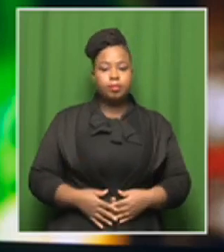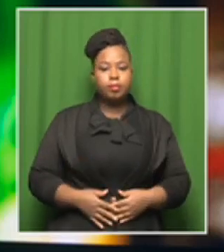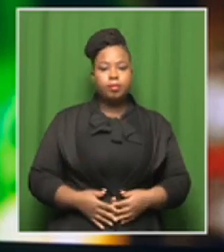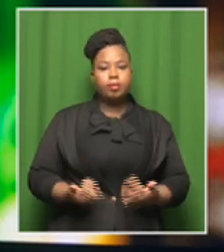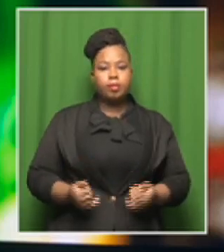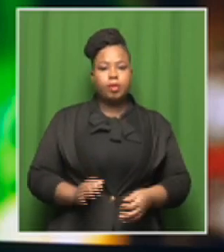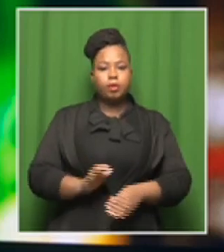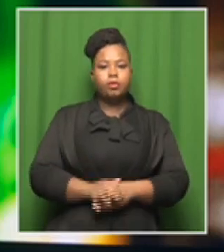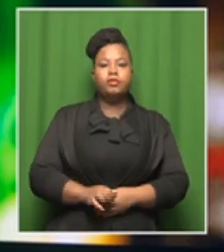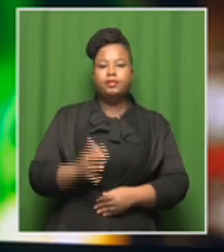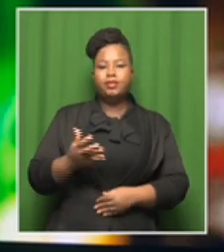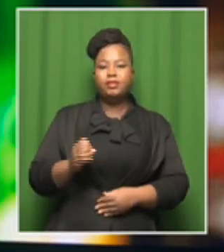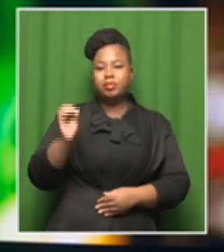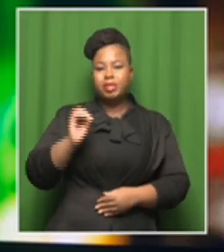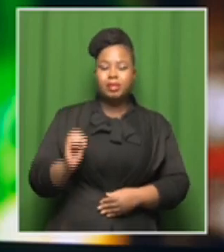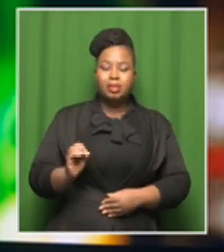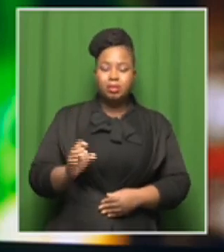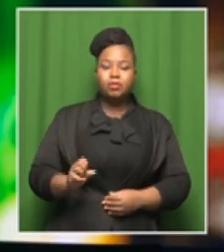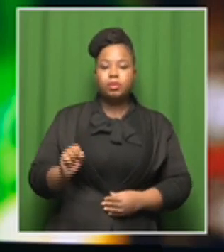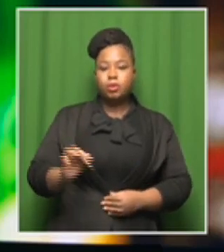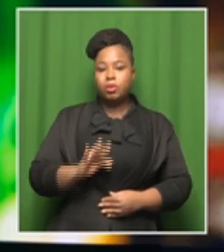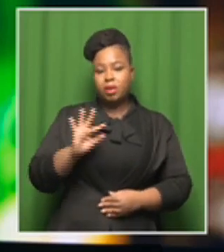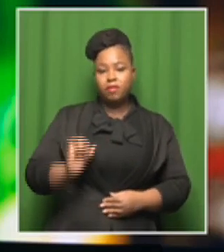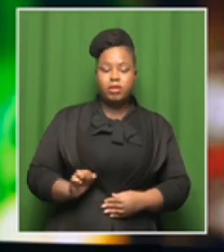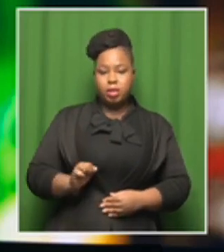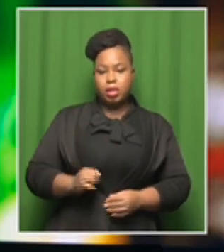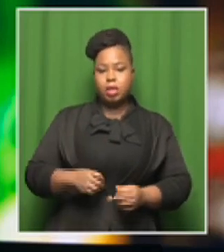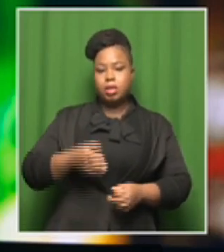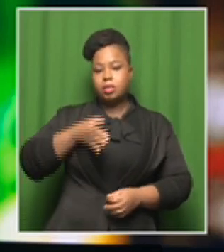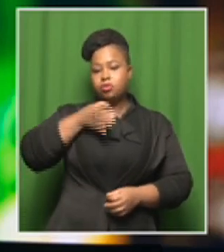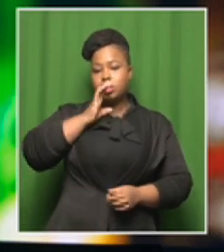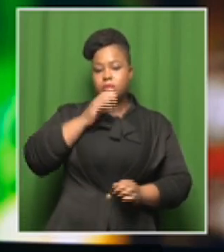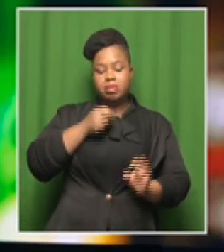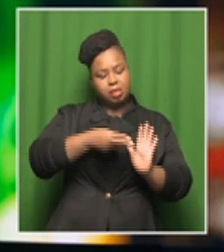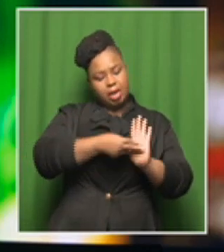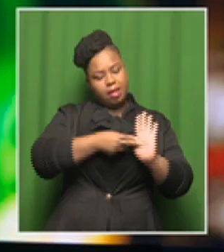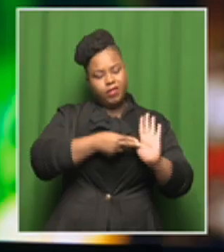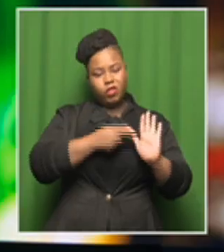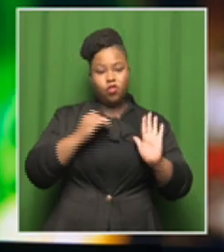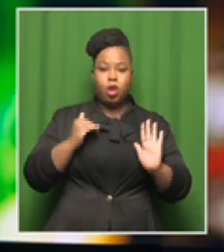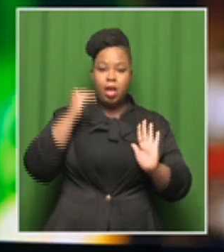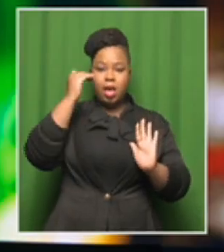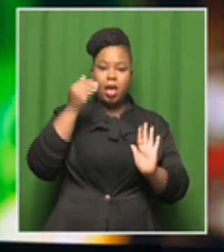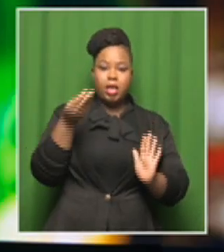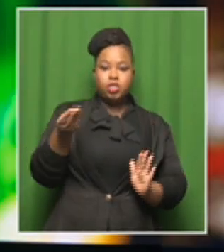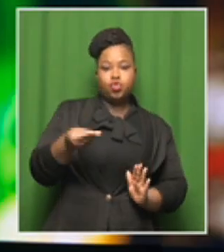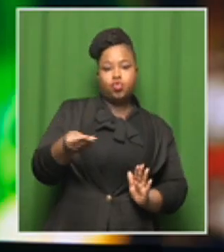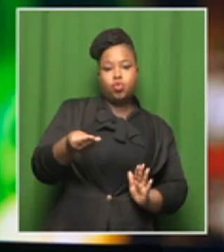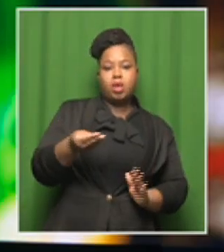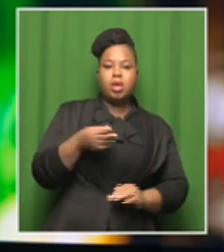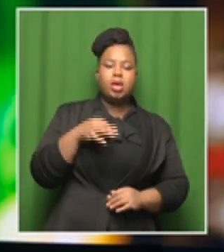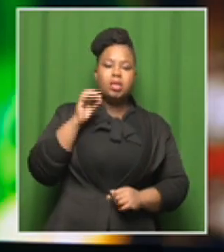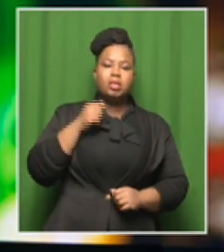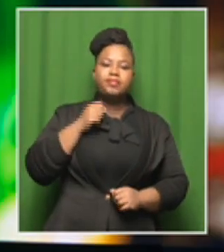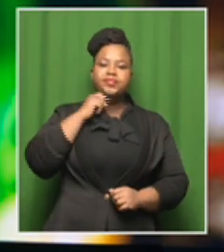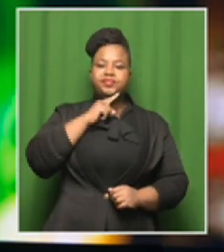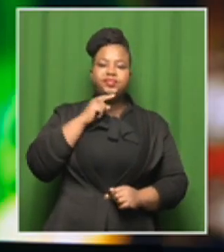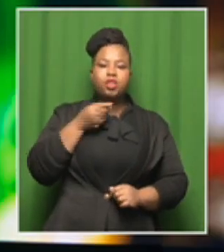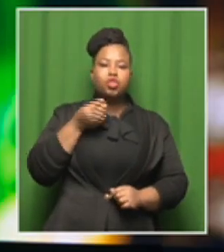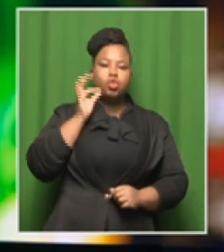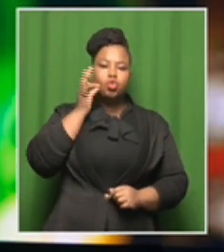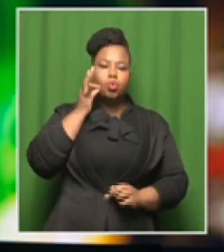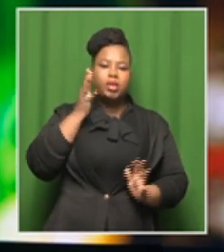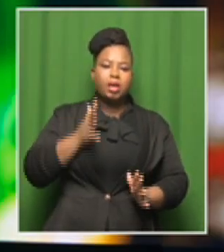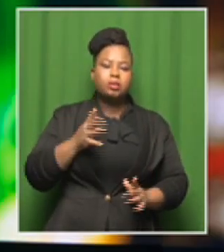Over half of South African beverages will require warning labels for high sugar and artificial sweeteners in order to address